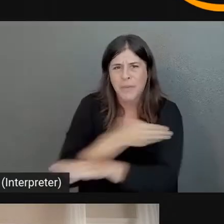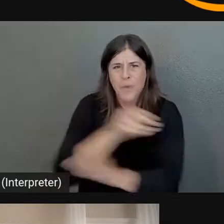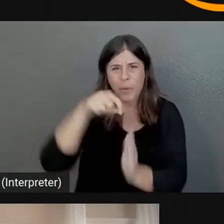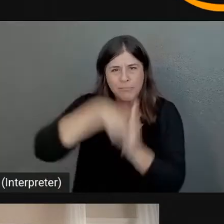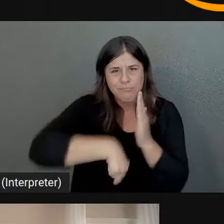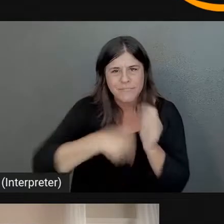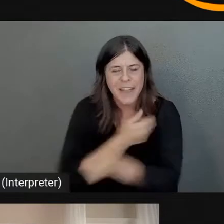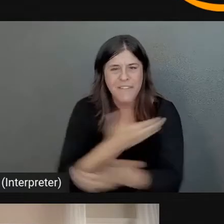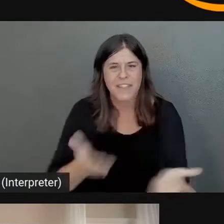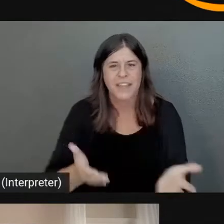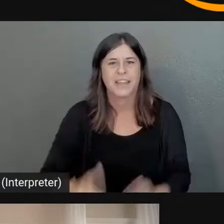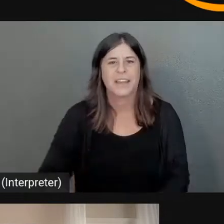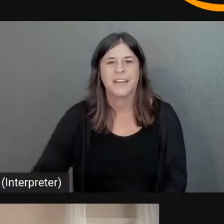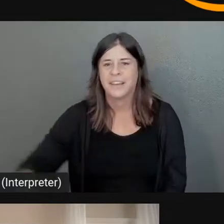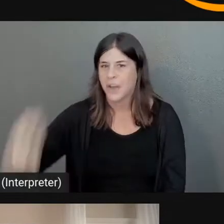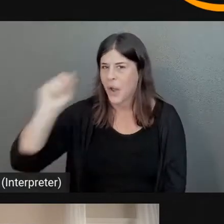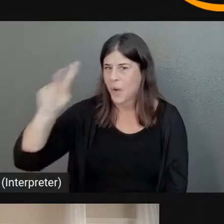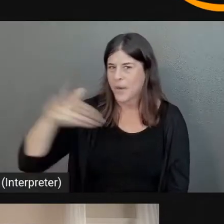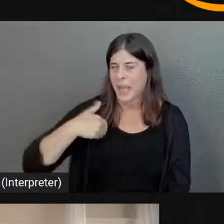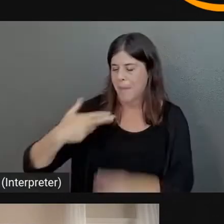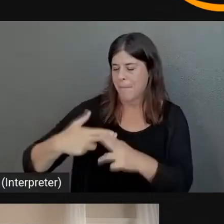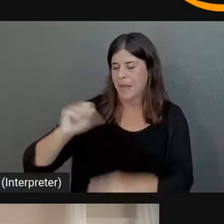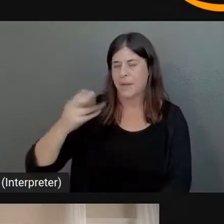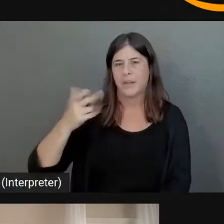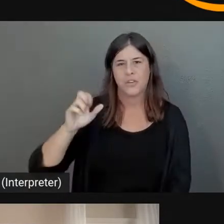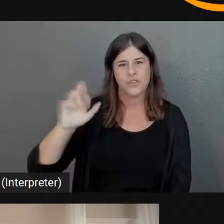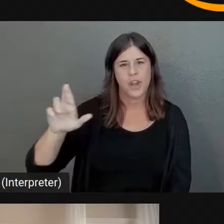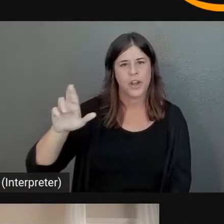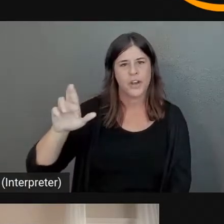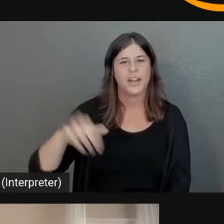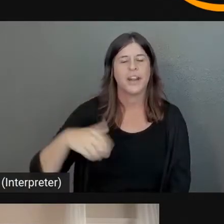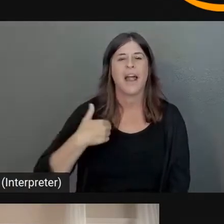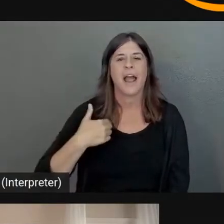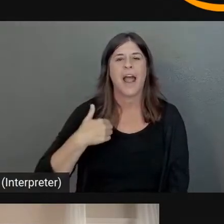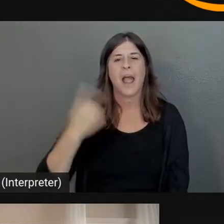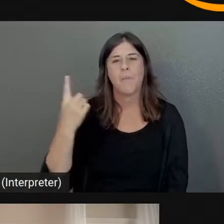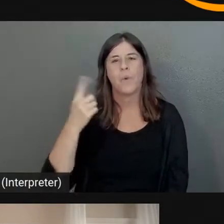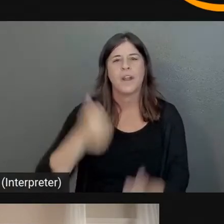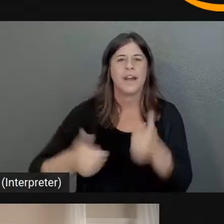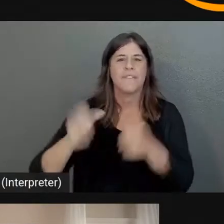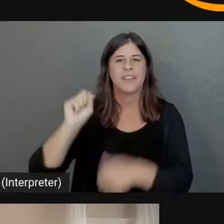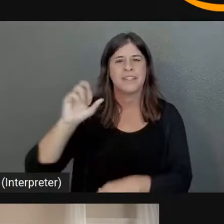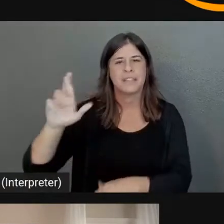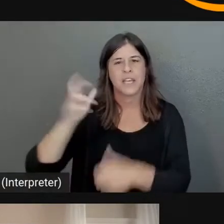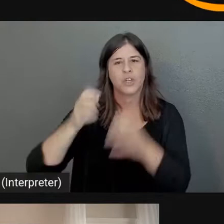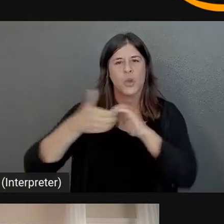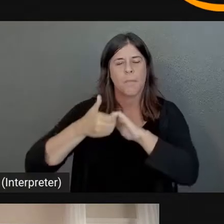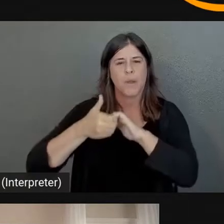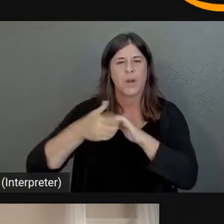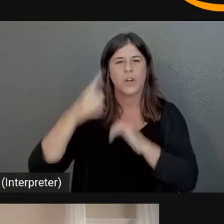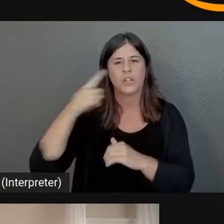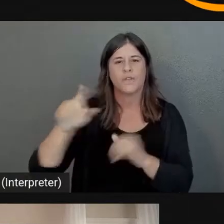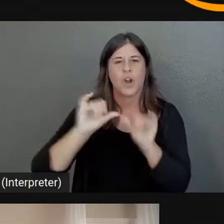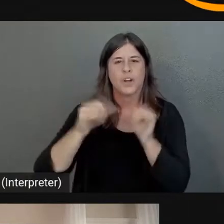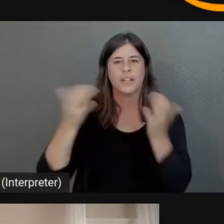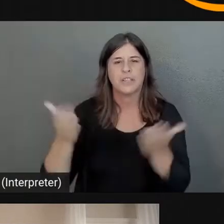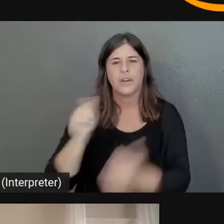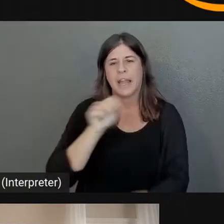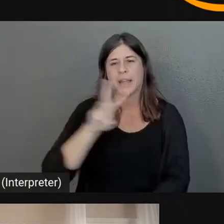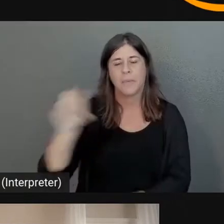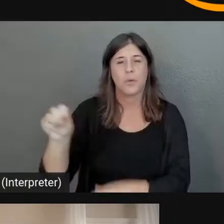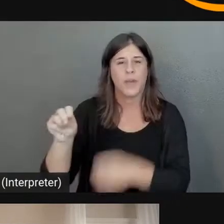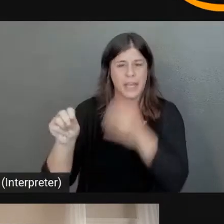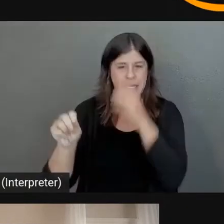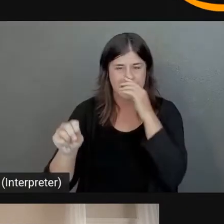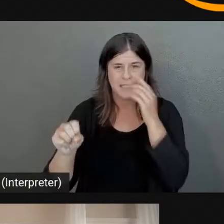everything. Okay, my name is Schneider Larbi. I'm one of the senior partner solutions architects here at AWS.